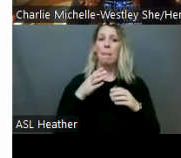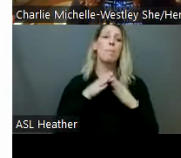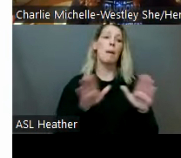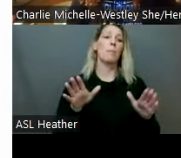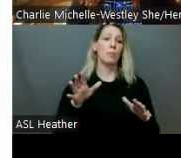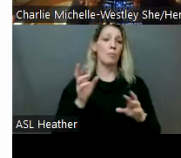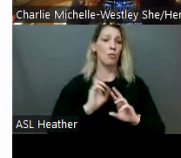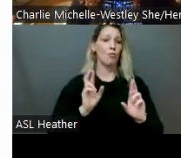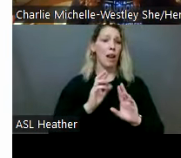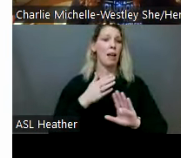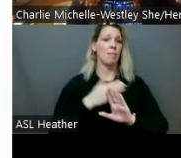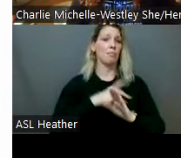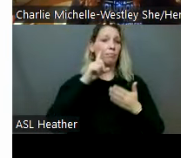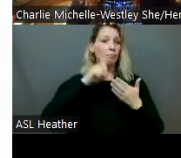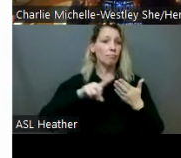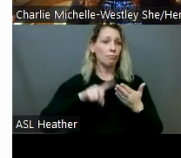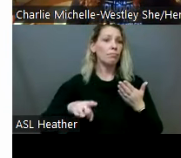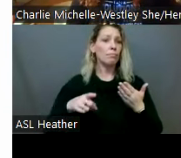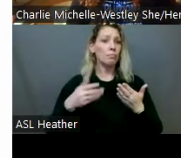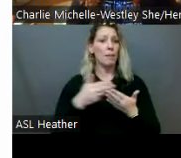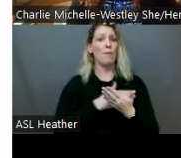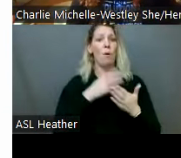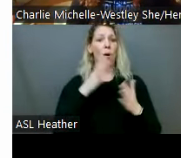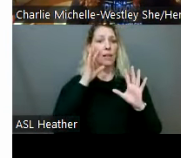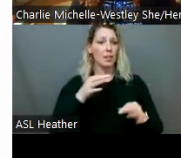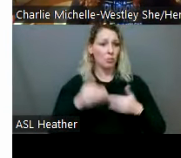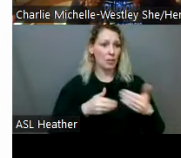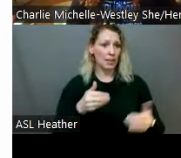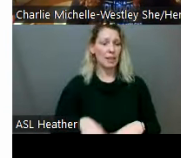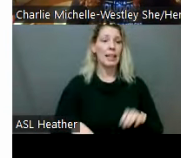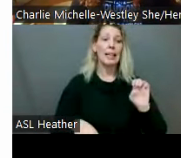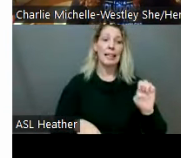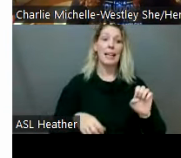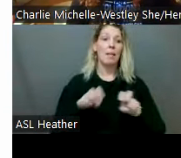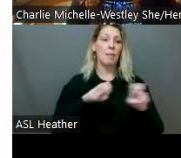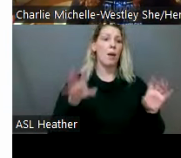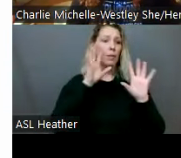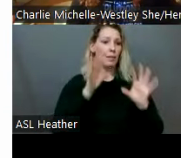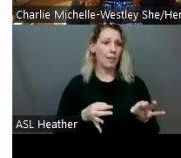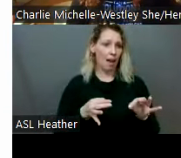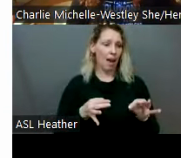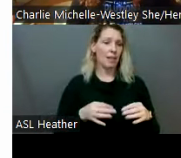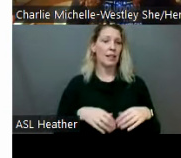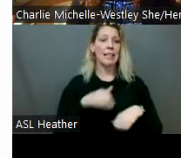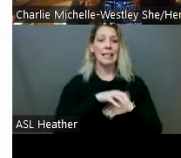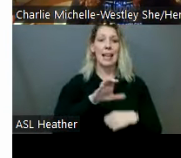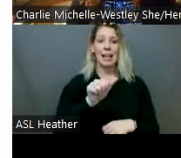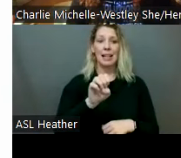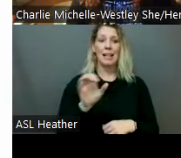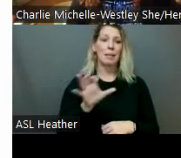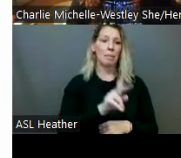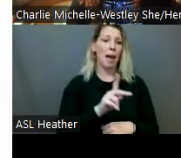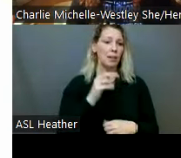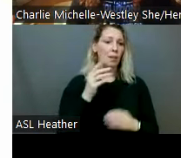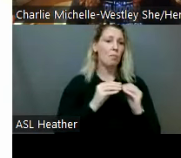before the panel makes a decision whether to proceed. And E, the panel will decide whether to, 1, send a case back for further